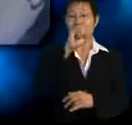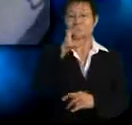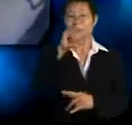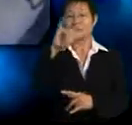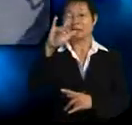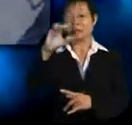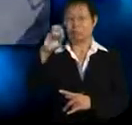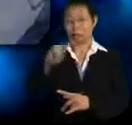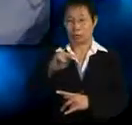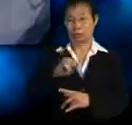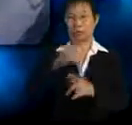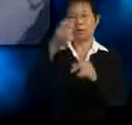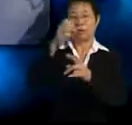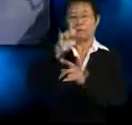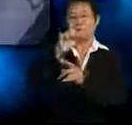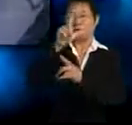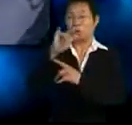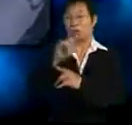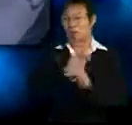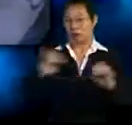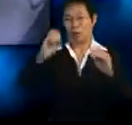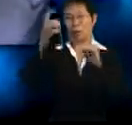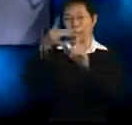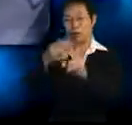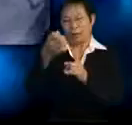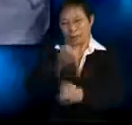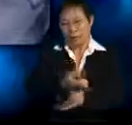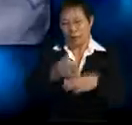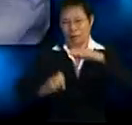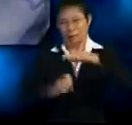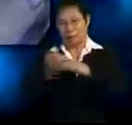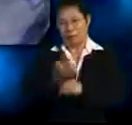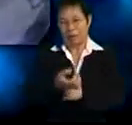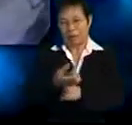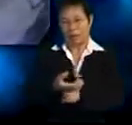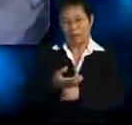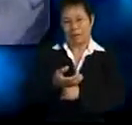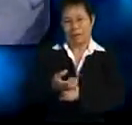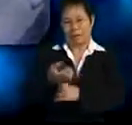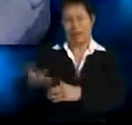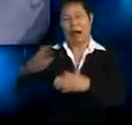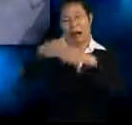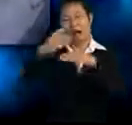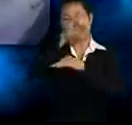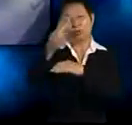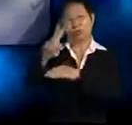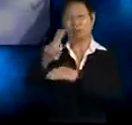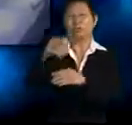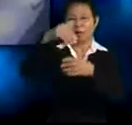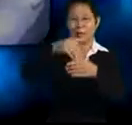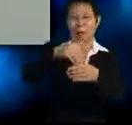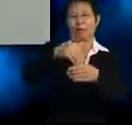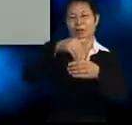Silicon is a solid non-metallic element. It is the second most abundant element after oxygen in the Earth's